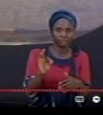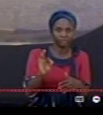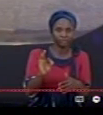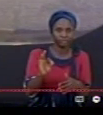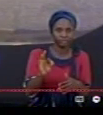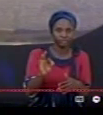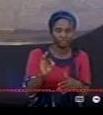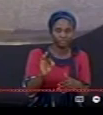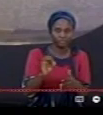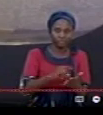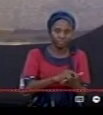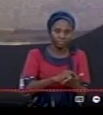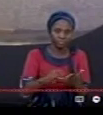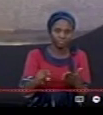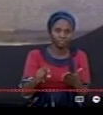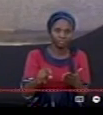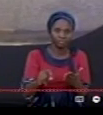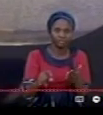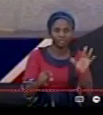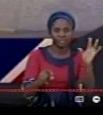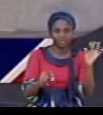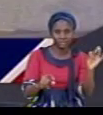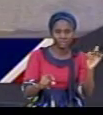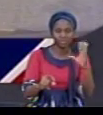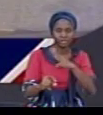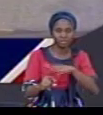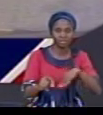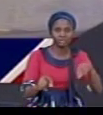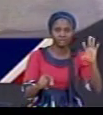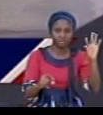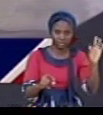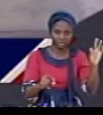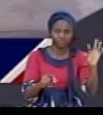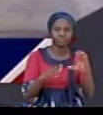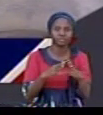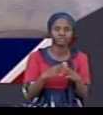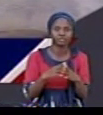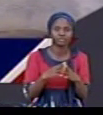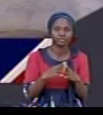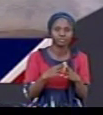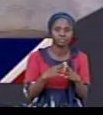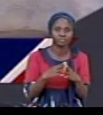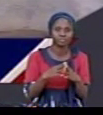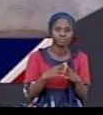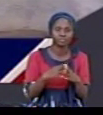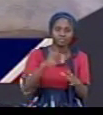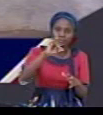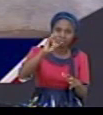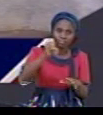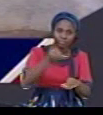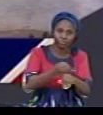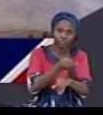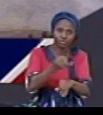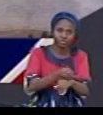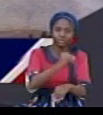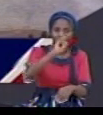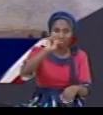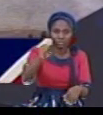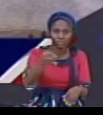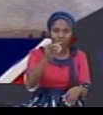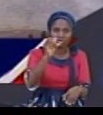And I'm reading from verses 8 and 9. Joseph